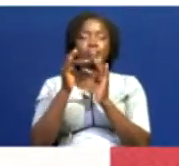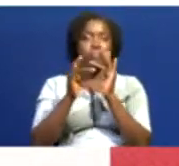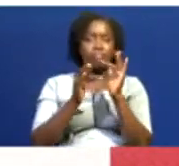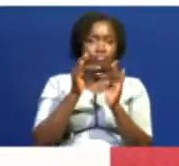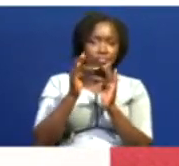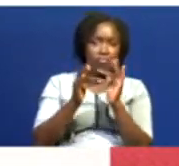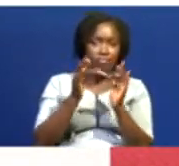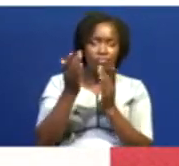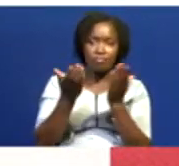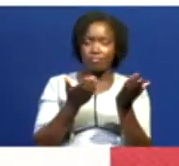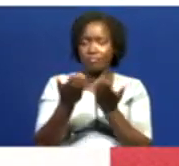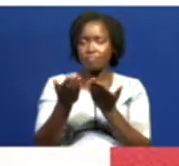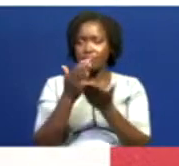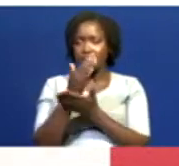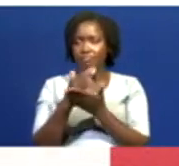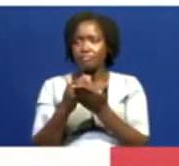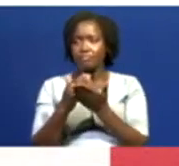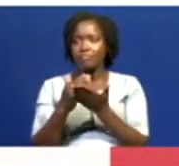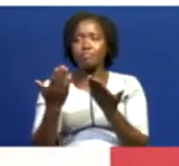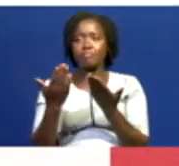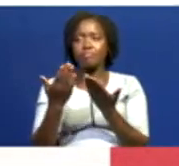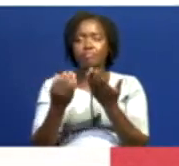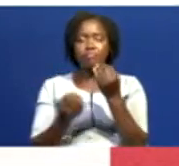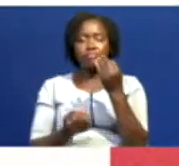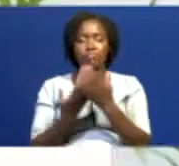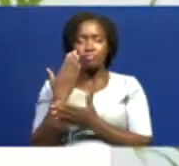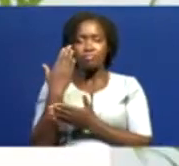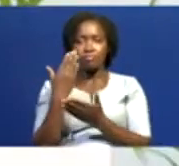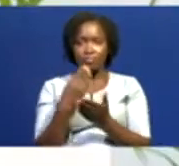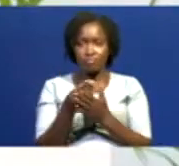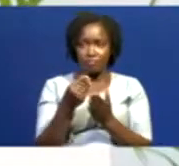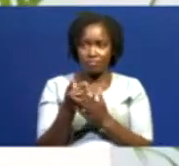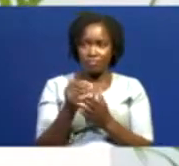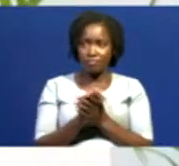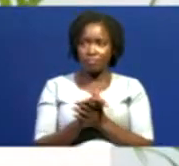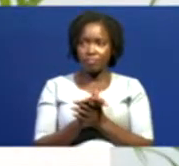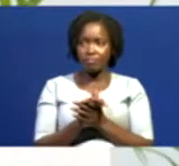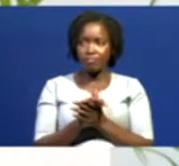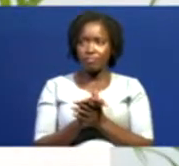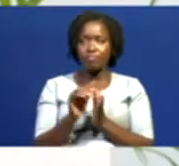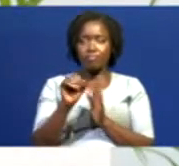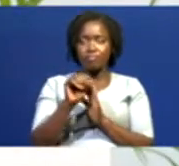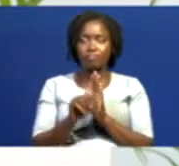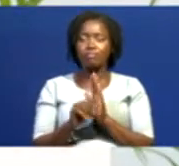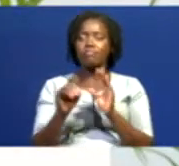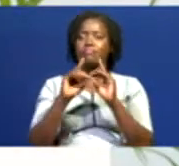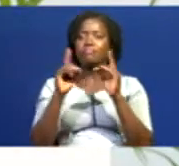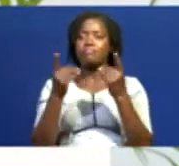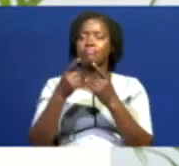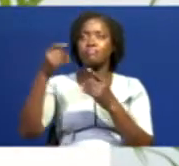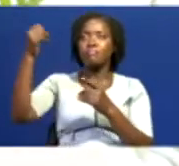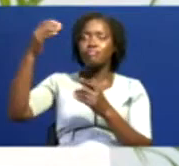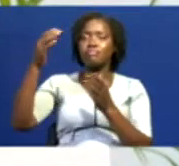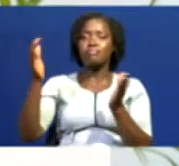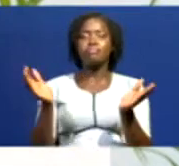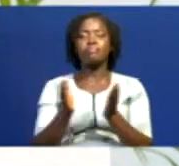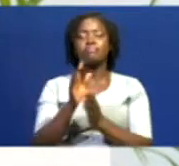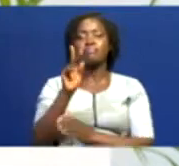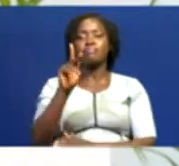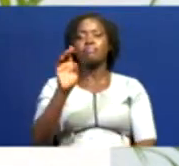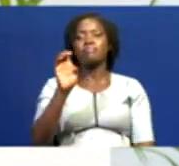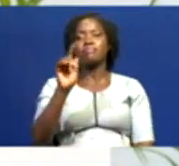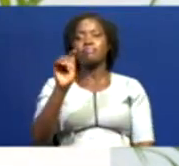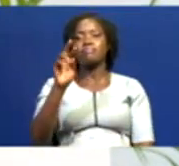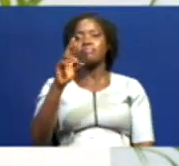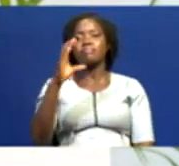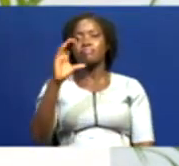business as part of an initiative to grow its revenues. The State Department for Energy encourages KETRACO to go